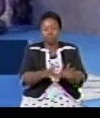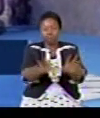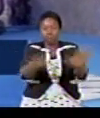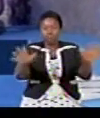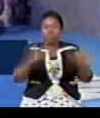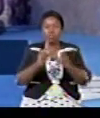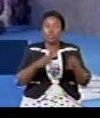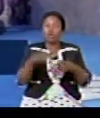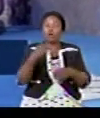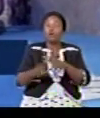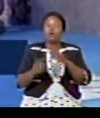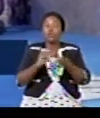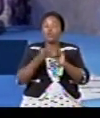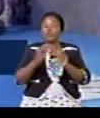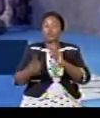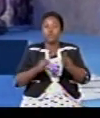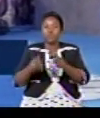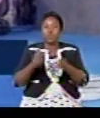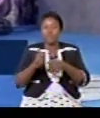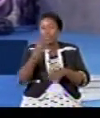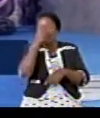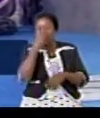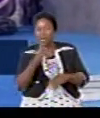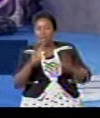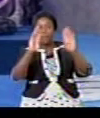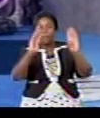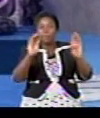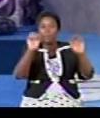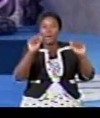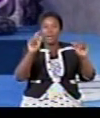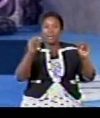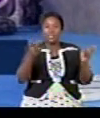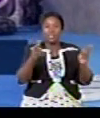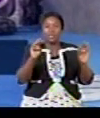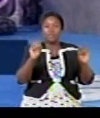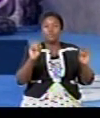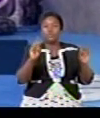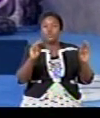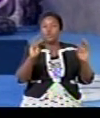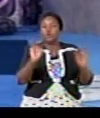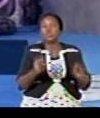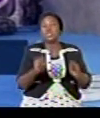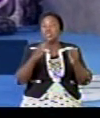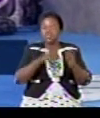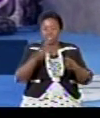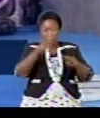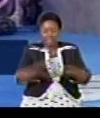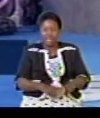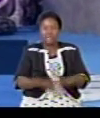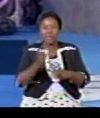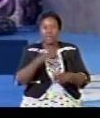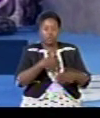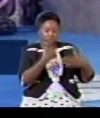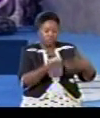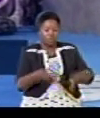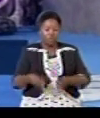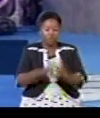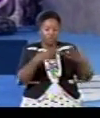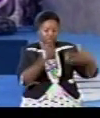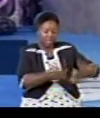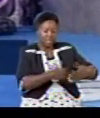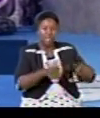blind Bartimaeus, the son of Timaeus, sat by the wayside